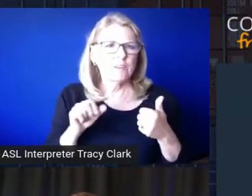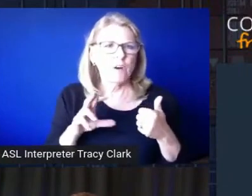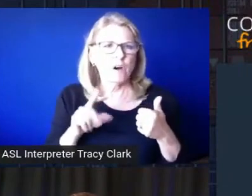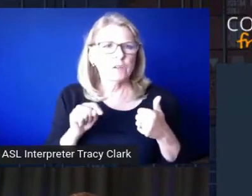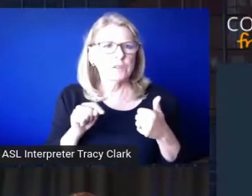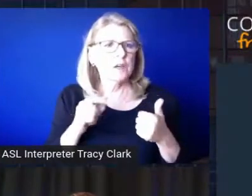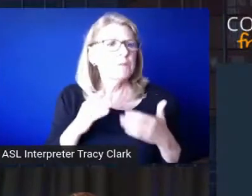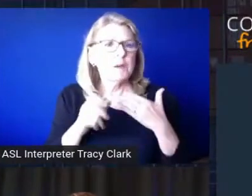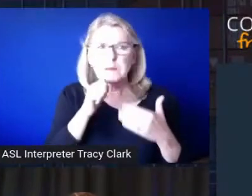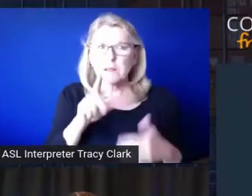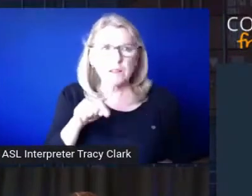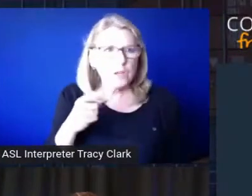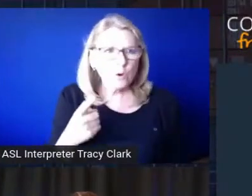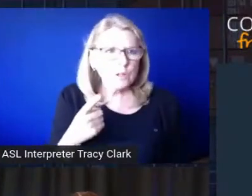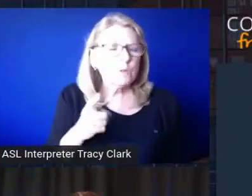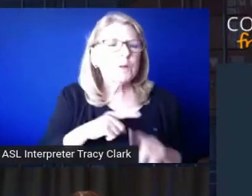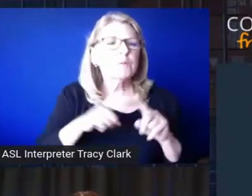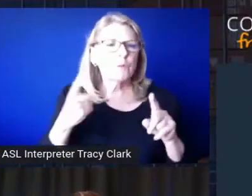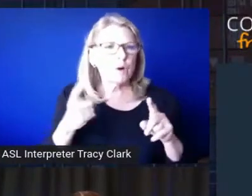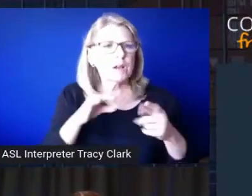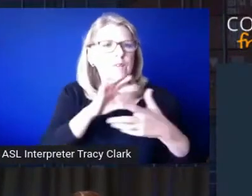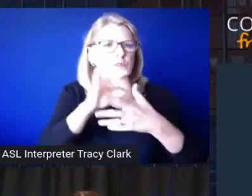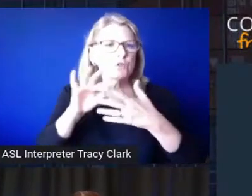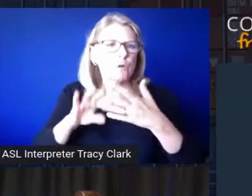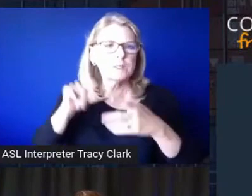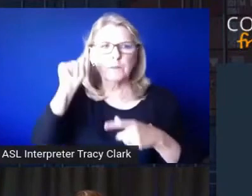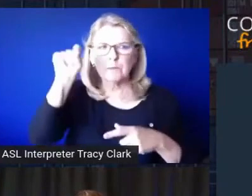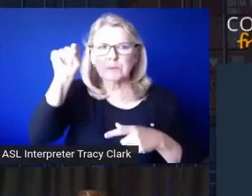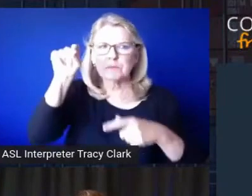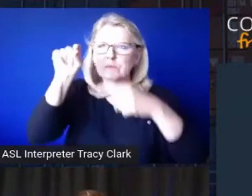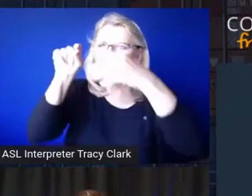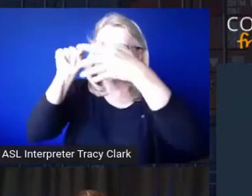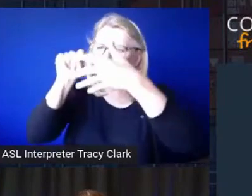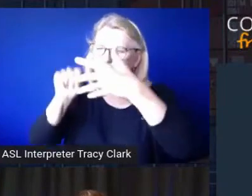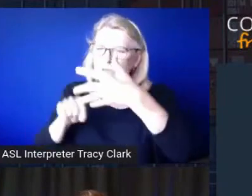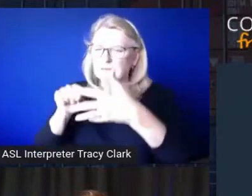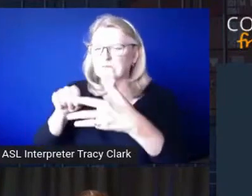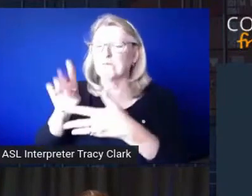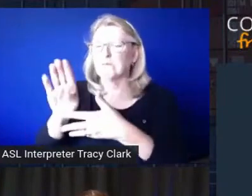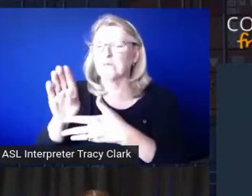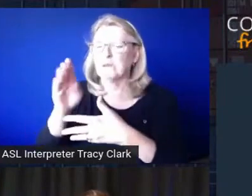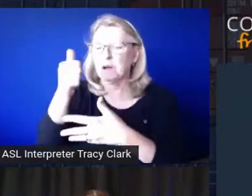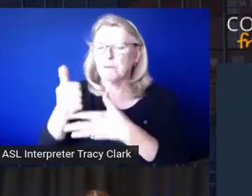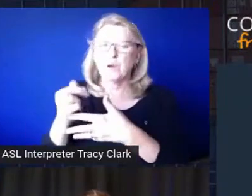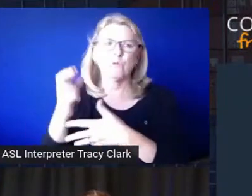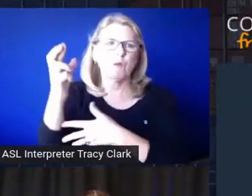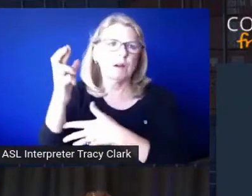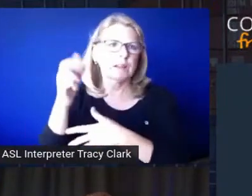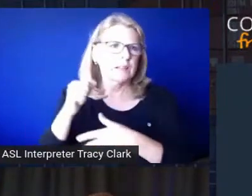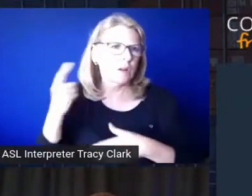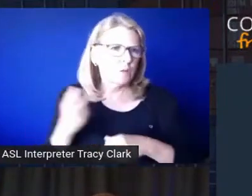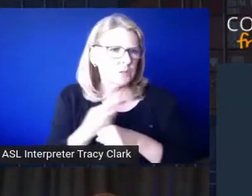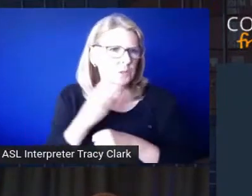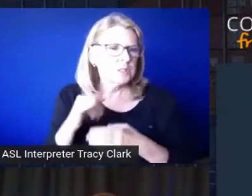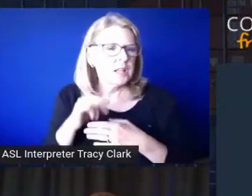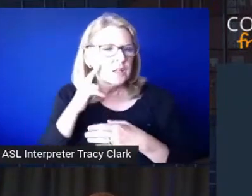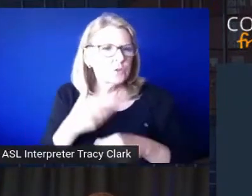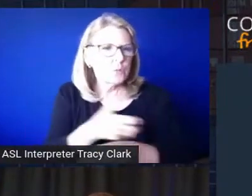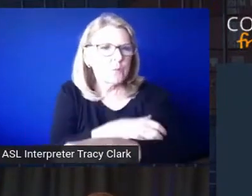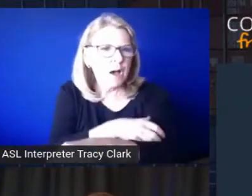for whatever solution you're using. We want to make it so it's seamless and something that can be used to power your containers no matter where they're running. And